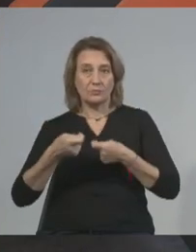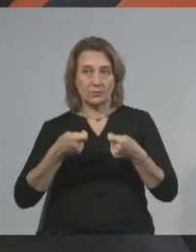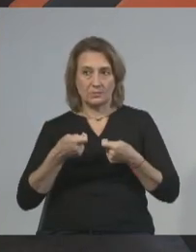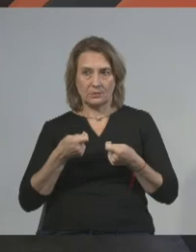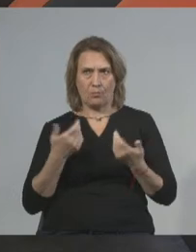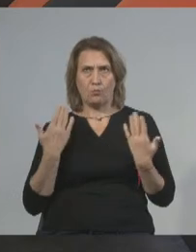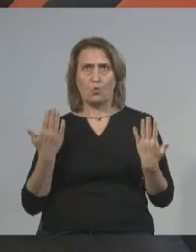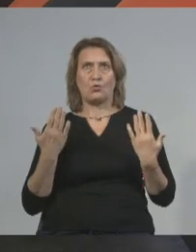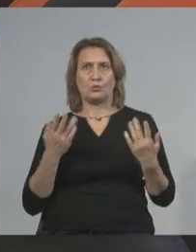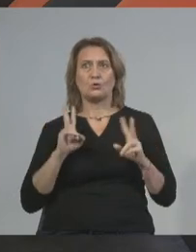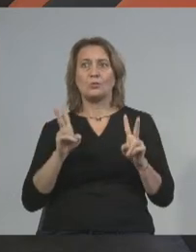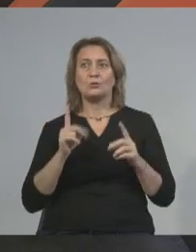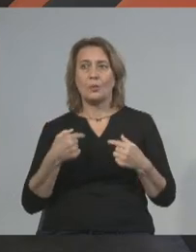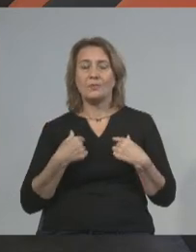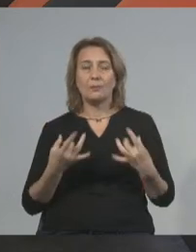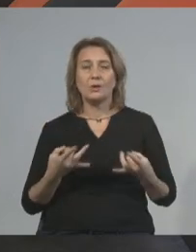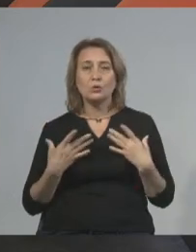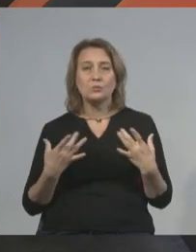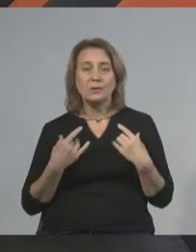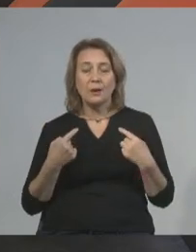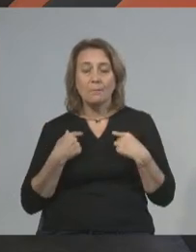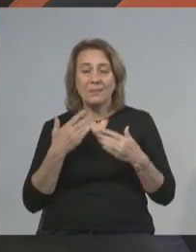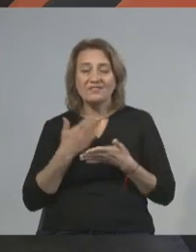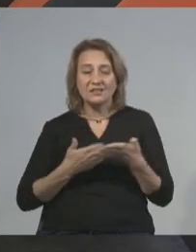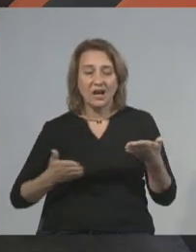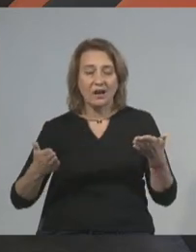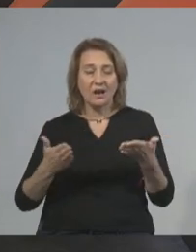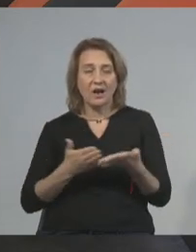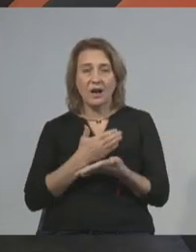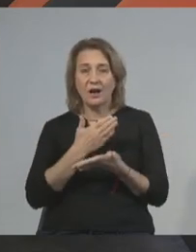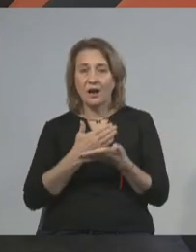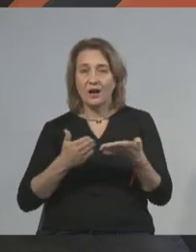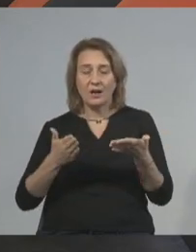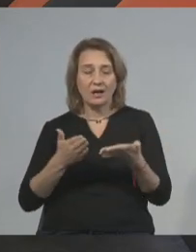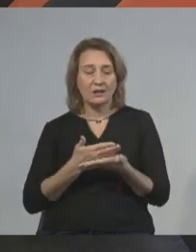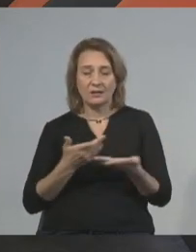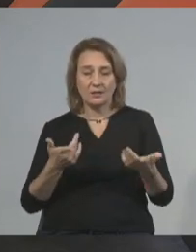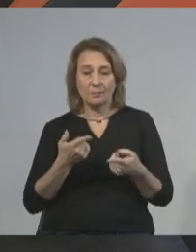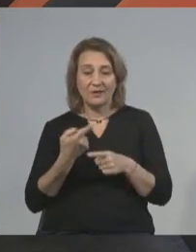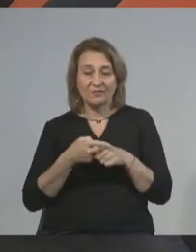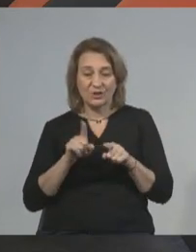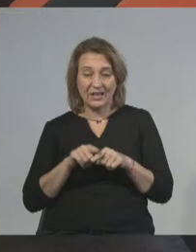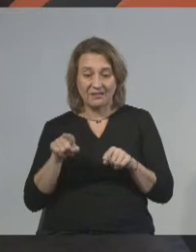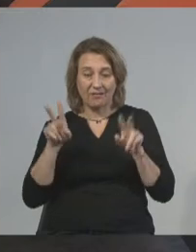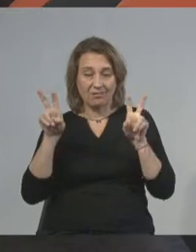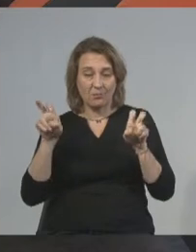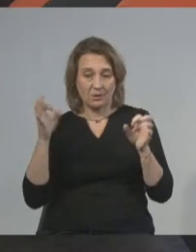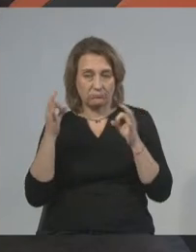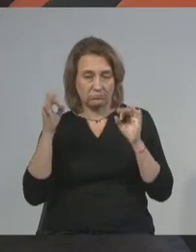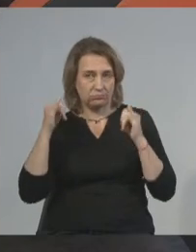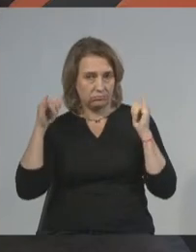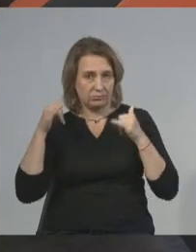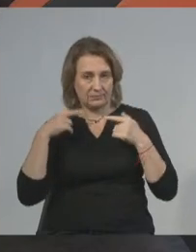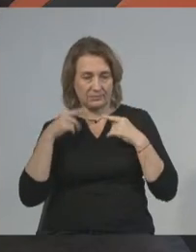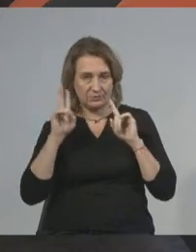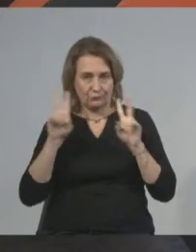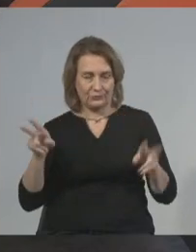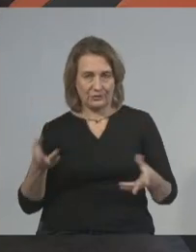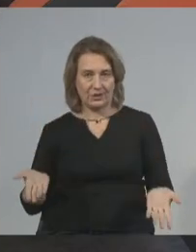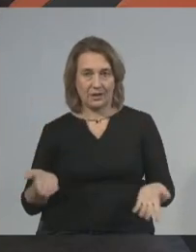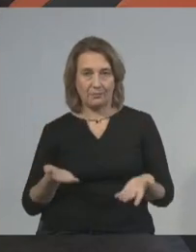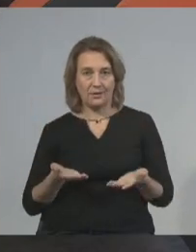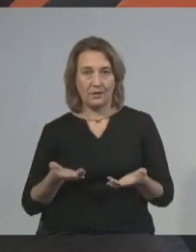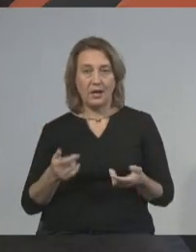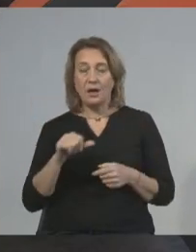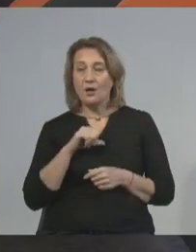with representatives of the regional organizations they listened to our training and they said wow we are so surprised we wish